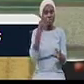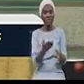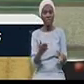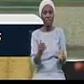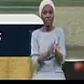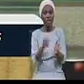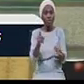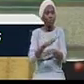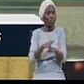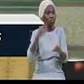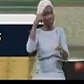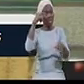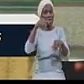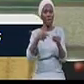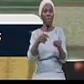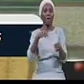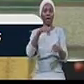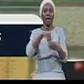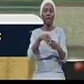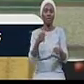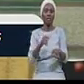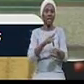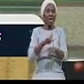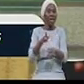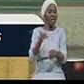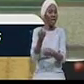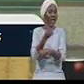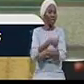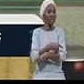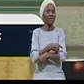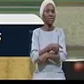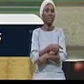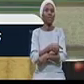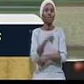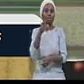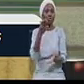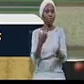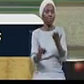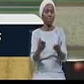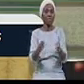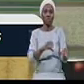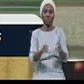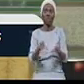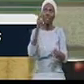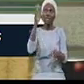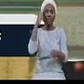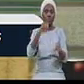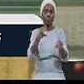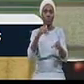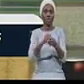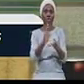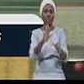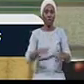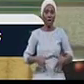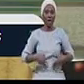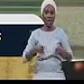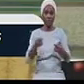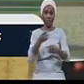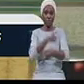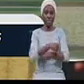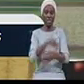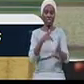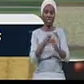former days, he might do, he will do, even in your life today, in Jesus' name. Hosea